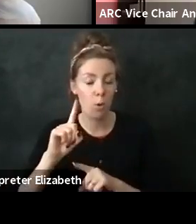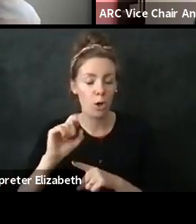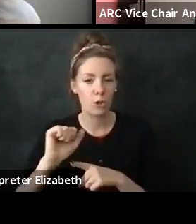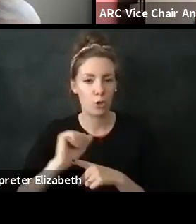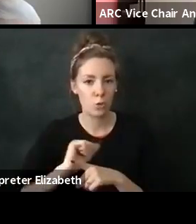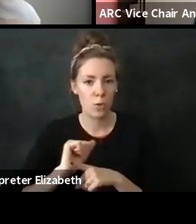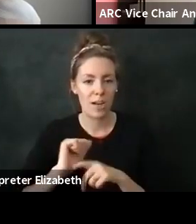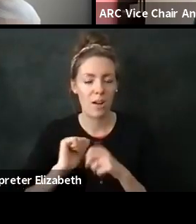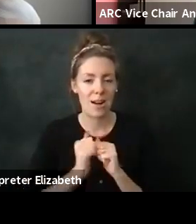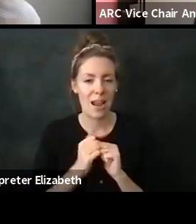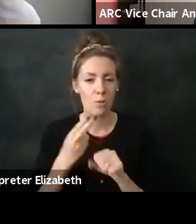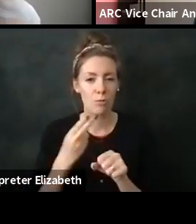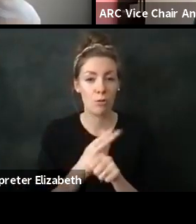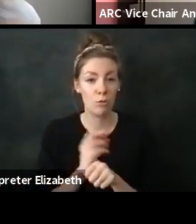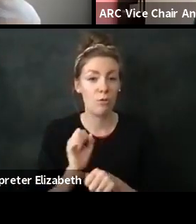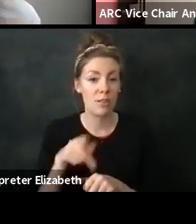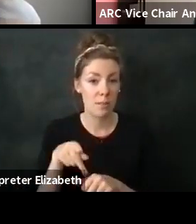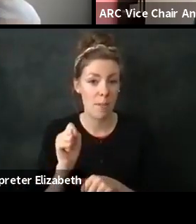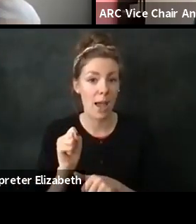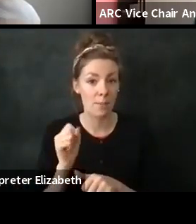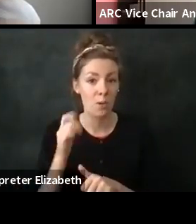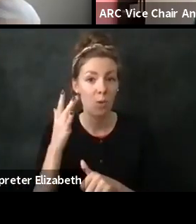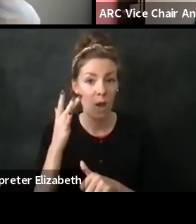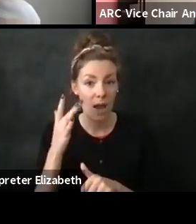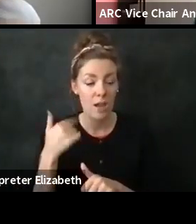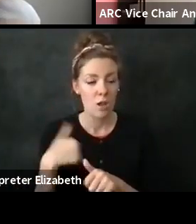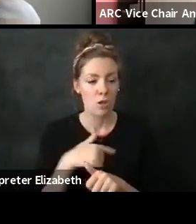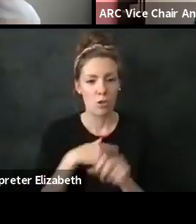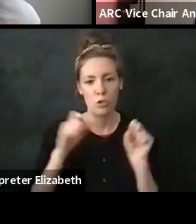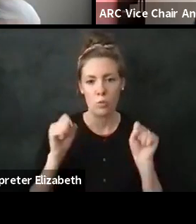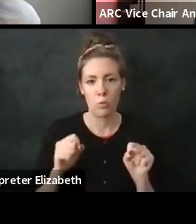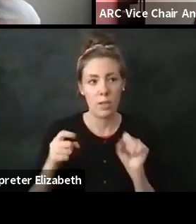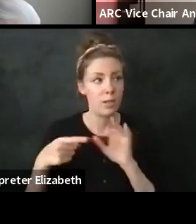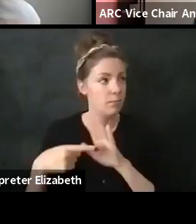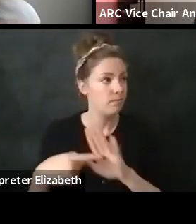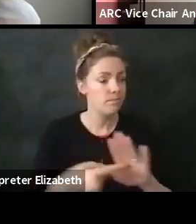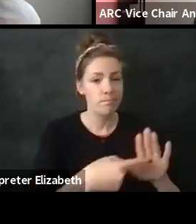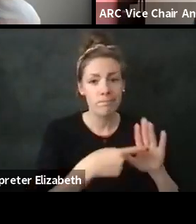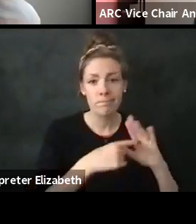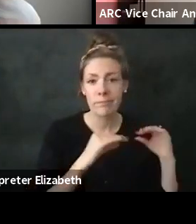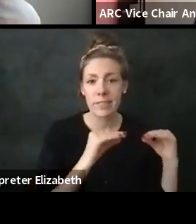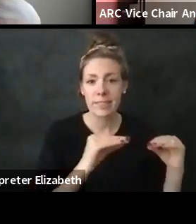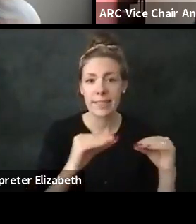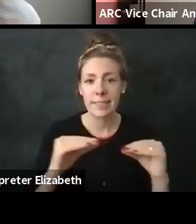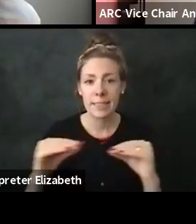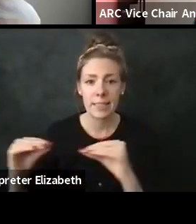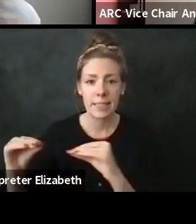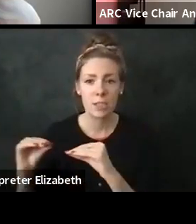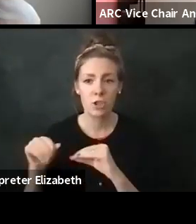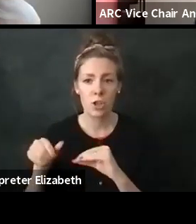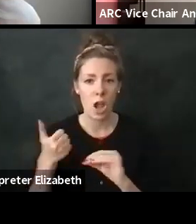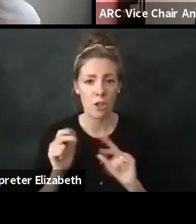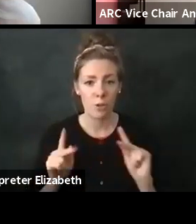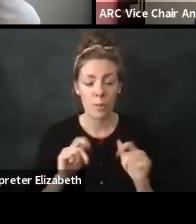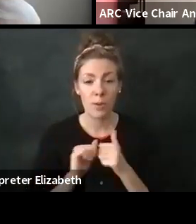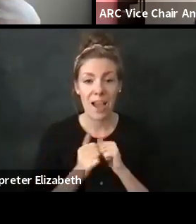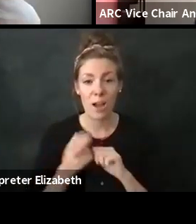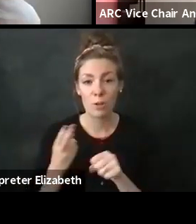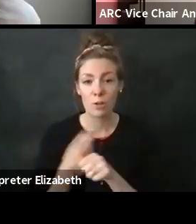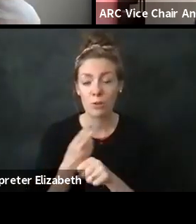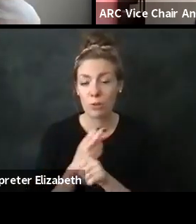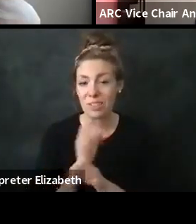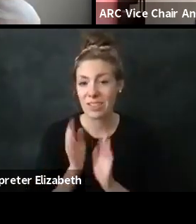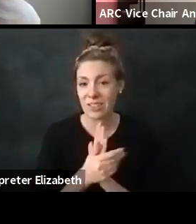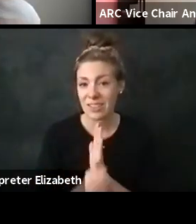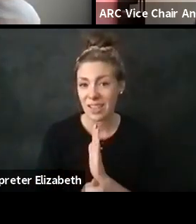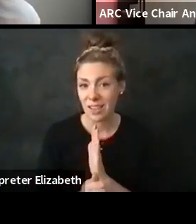on training on how to use these maps, so that then we could take that out to the community. We can show others how to use these skills. And